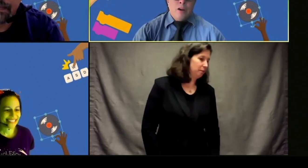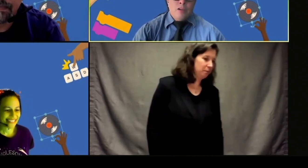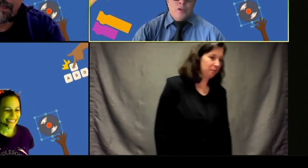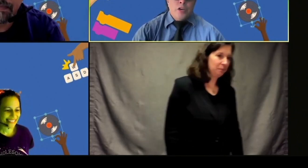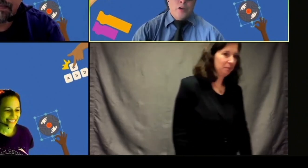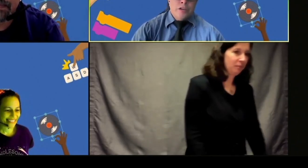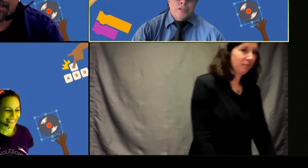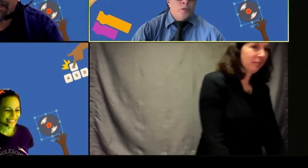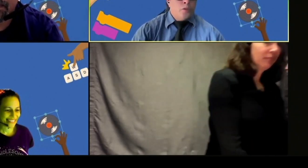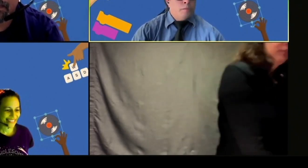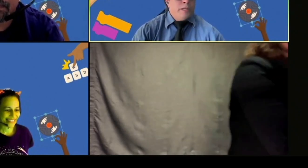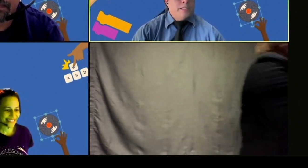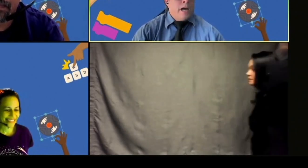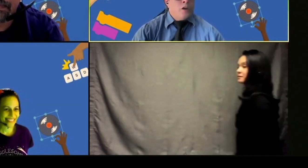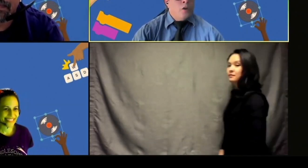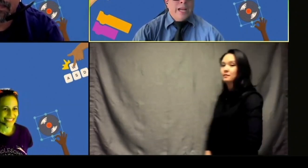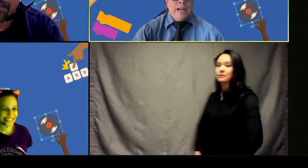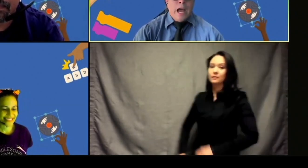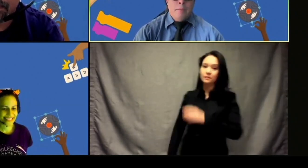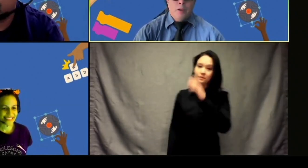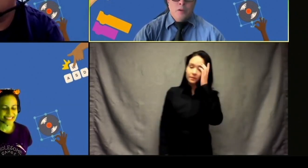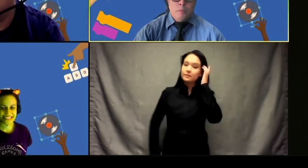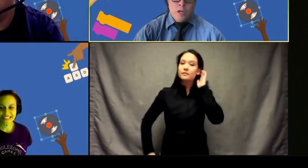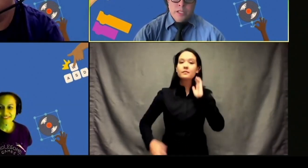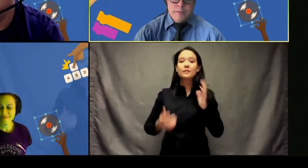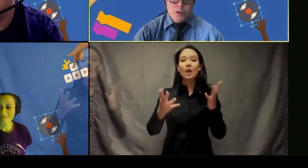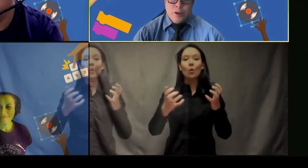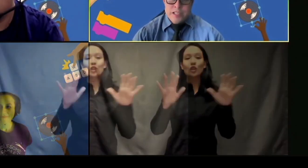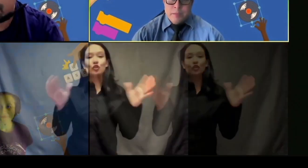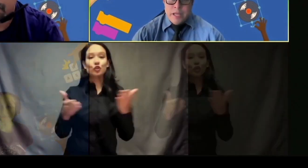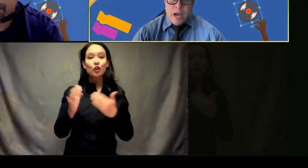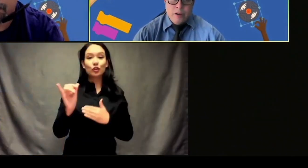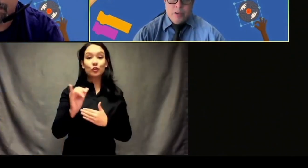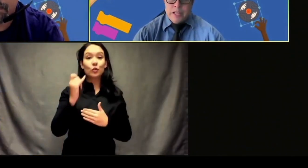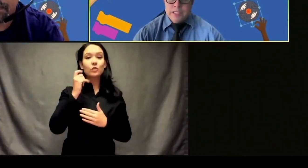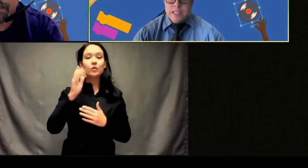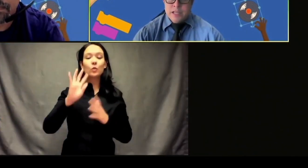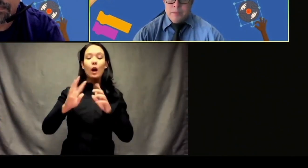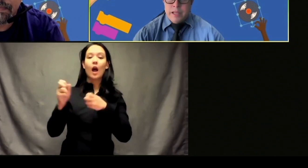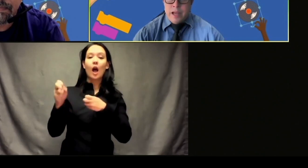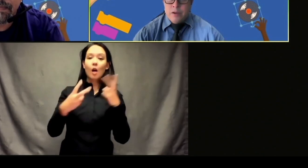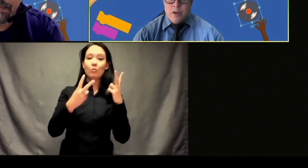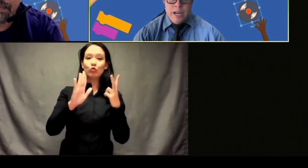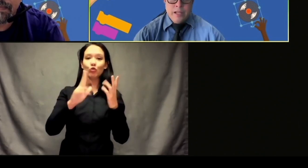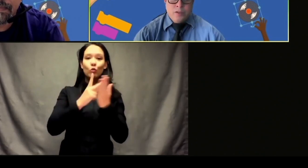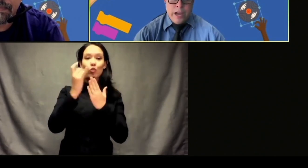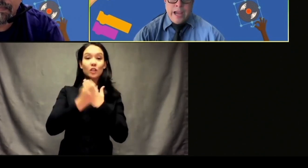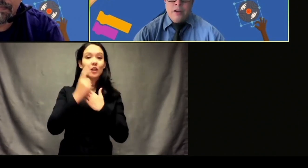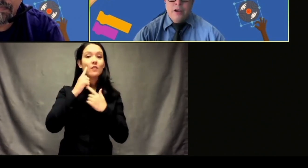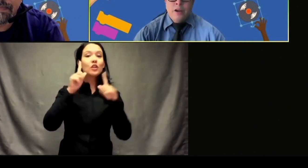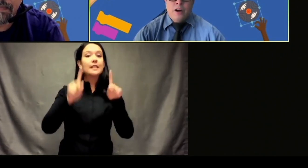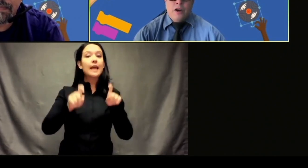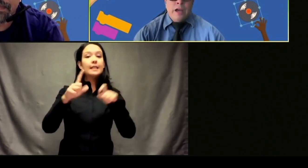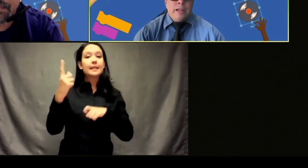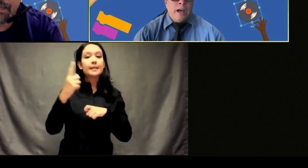I want to also encourage you to please go ahead and upload your projects if you're trying something out or if you're testing something out. Go ahead and try it out and